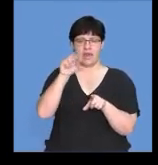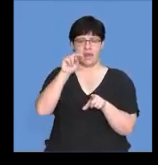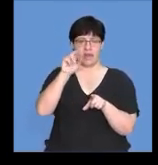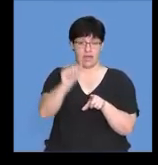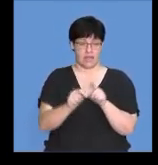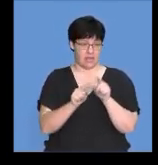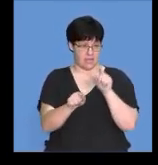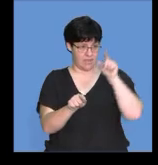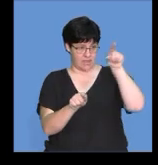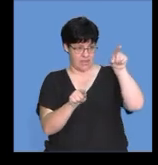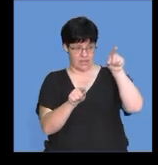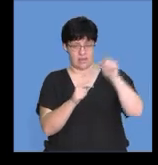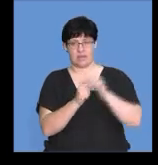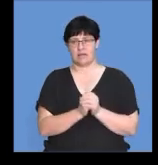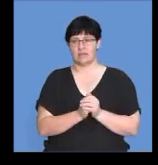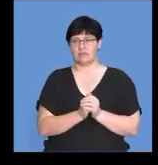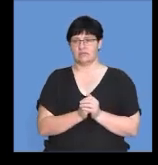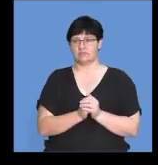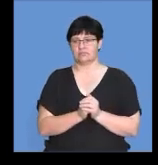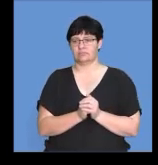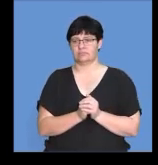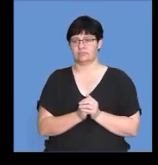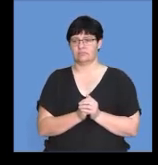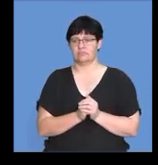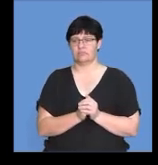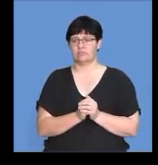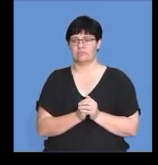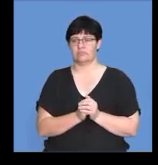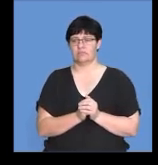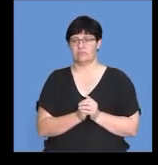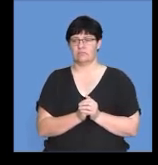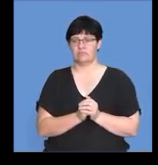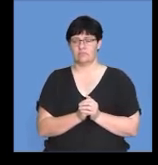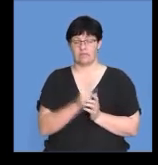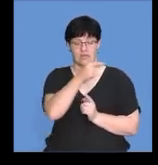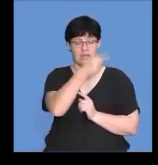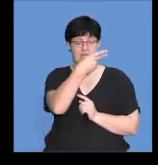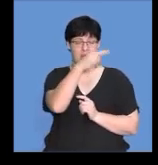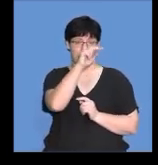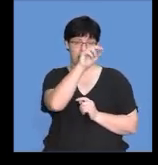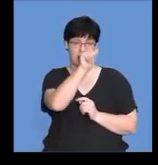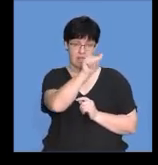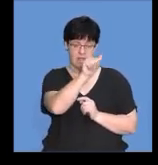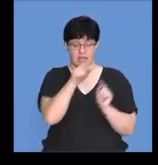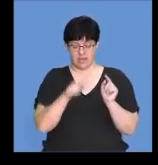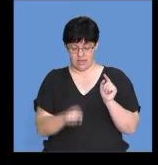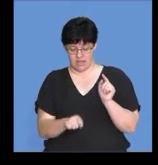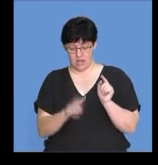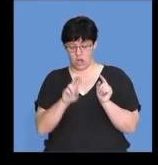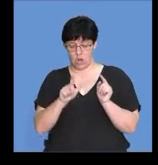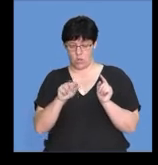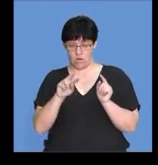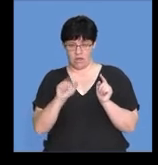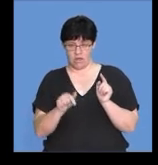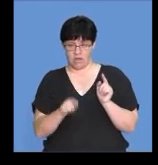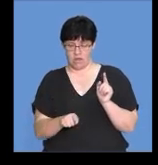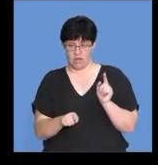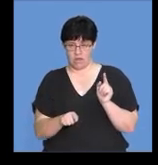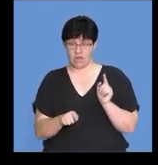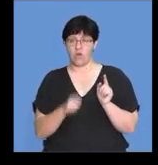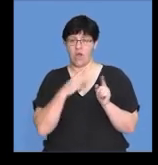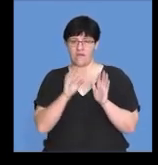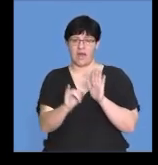Am I right? Let me just go back one slide. So Hannah and Luna. So here's Hannah here, here's Luna here, and we've